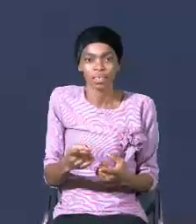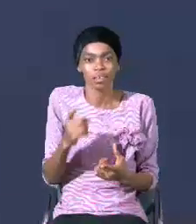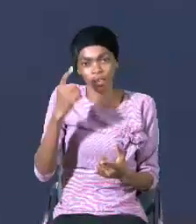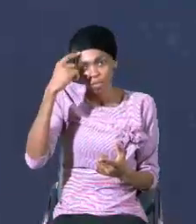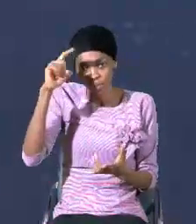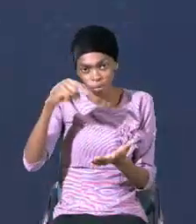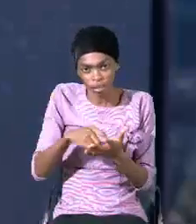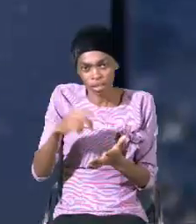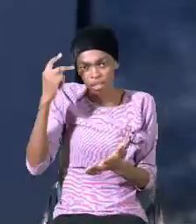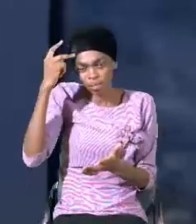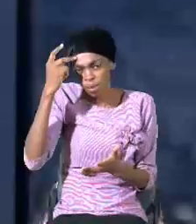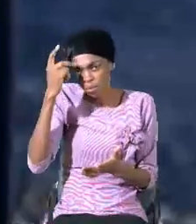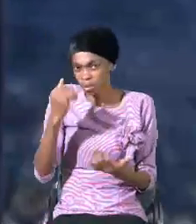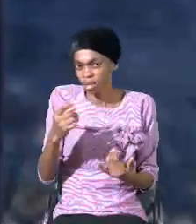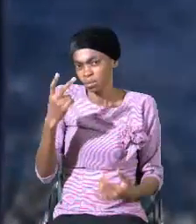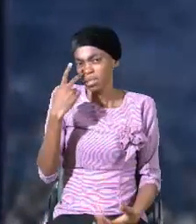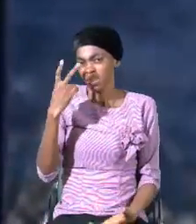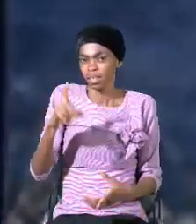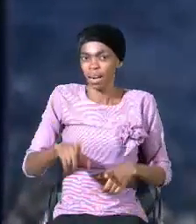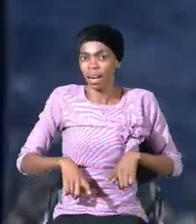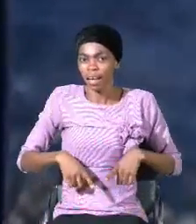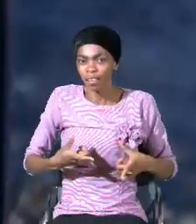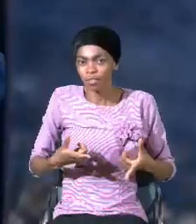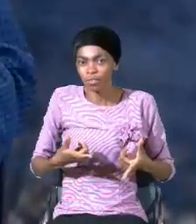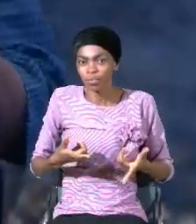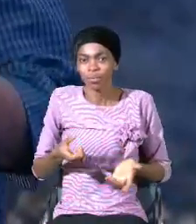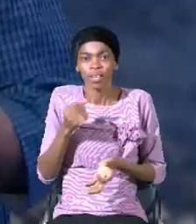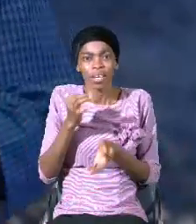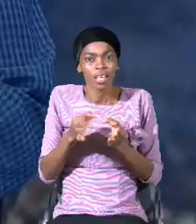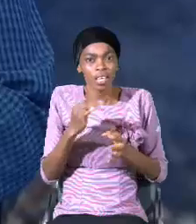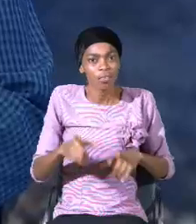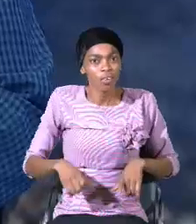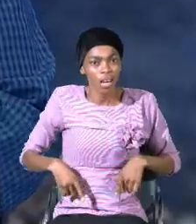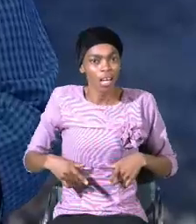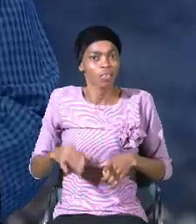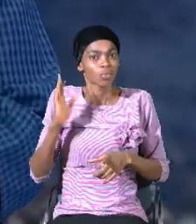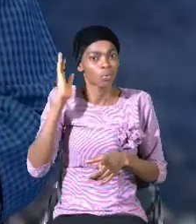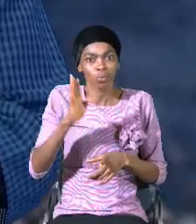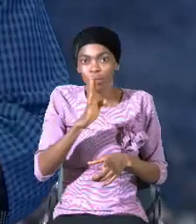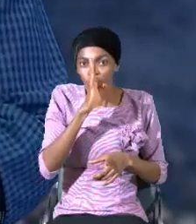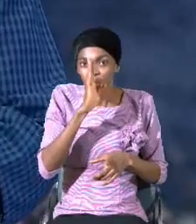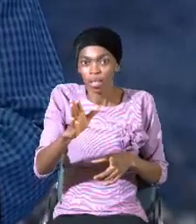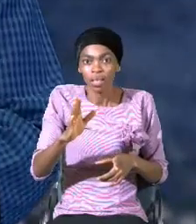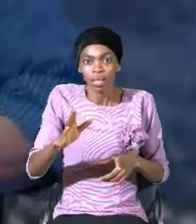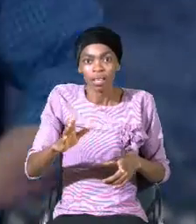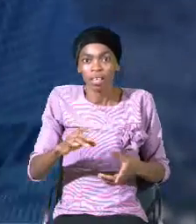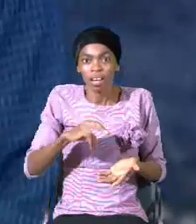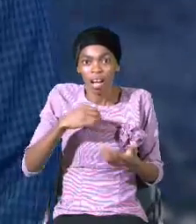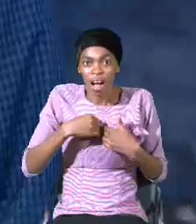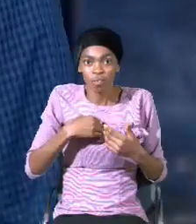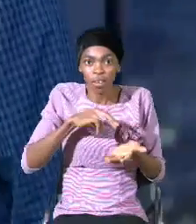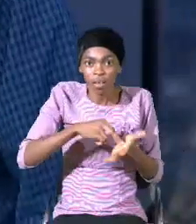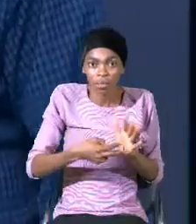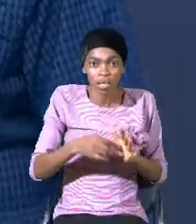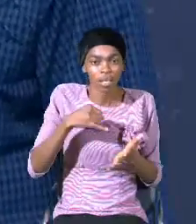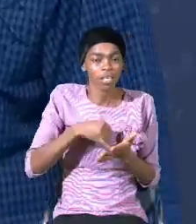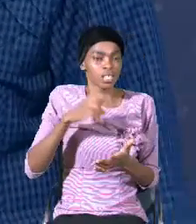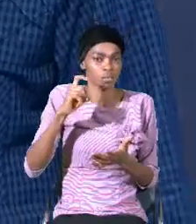purpose. You see, life, if life is going to have a meaning, it must